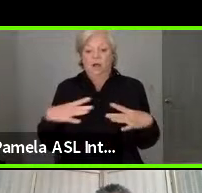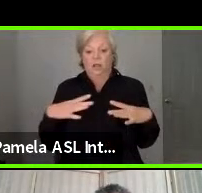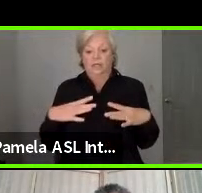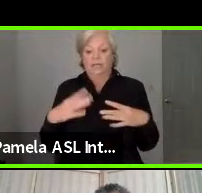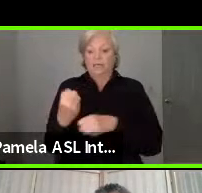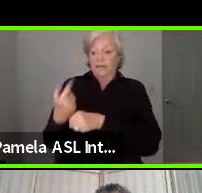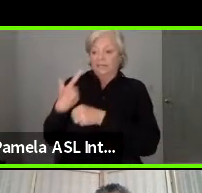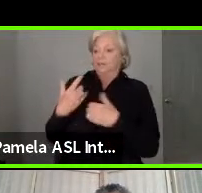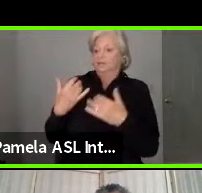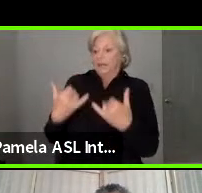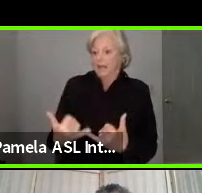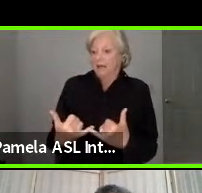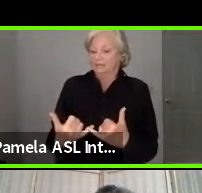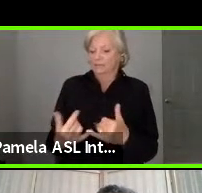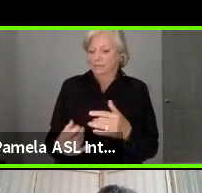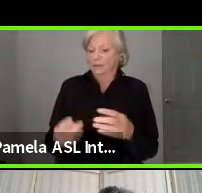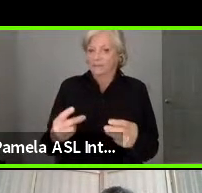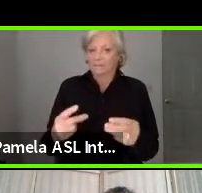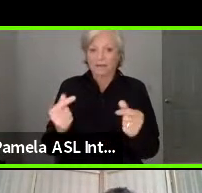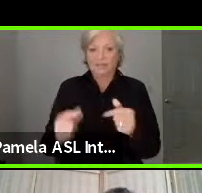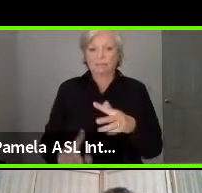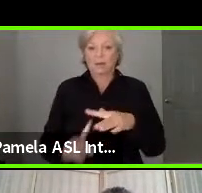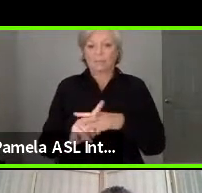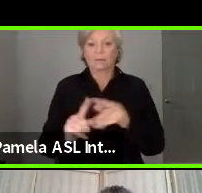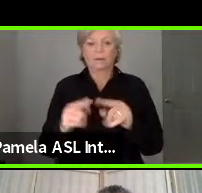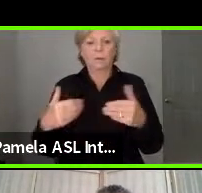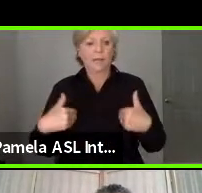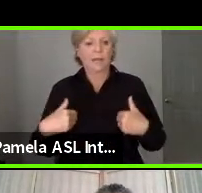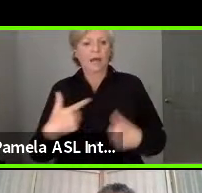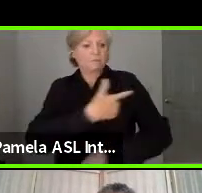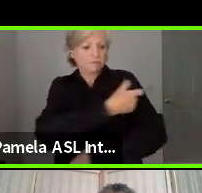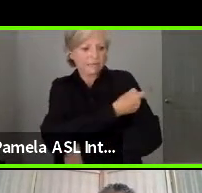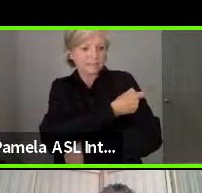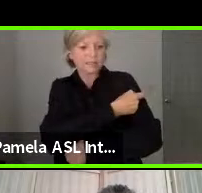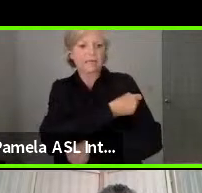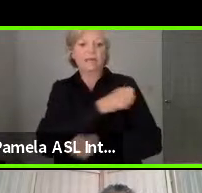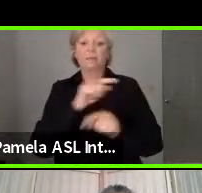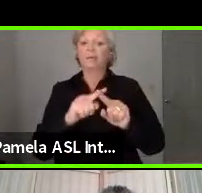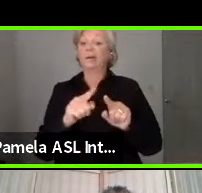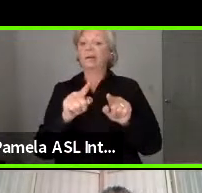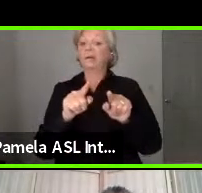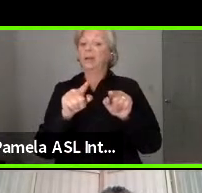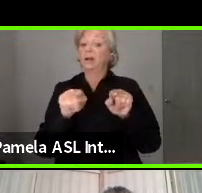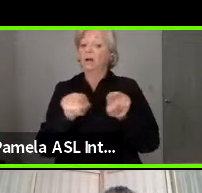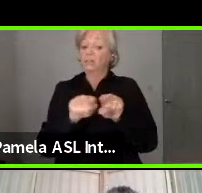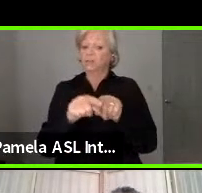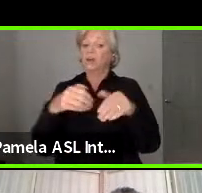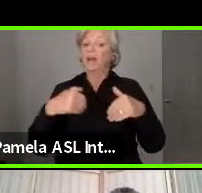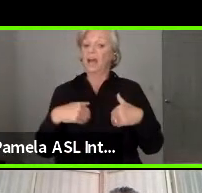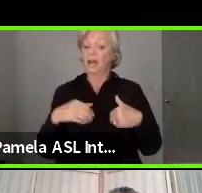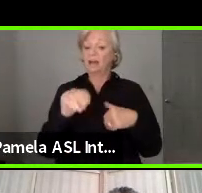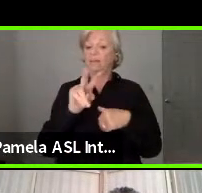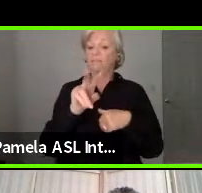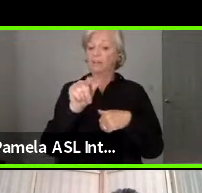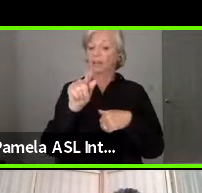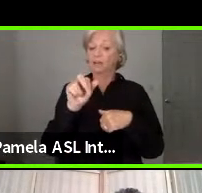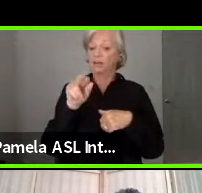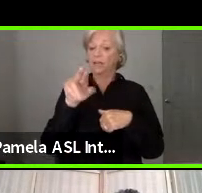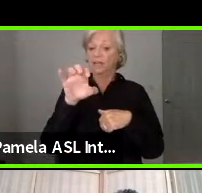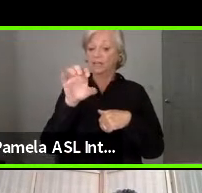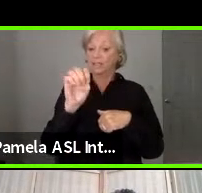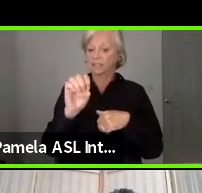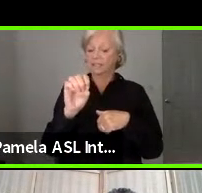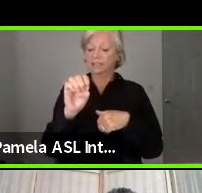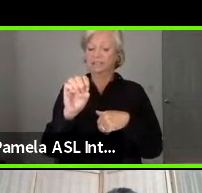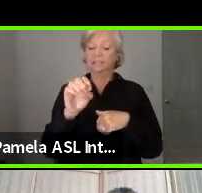different time. We have a vaccine. We also have variants and so forth. So be super helpful, to have a